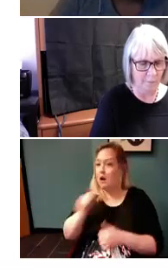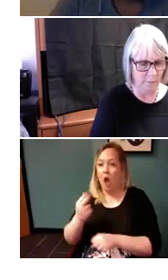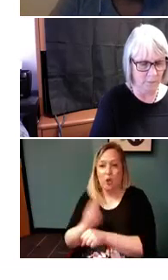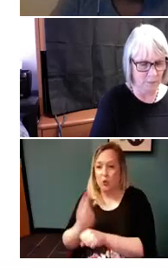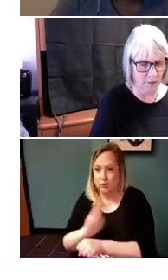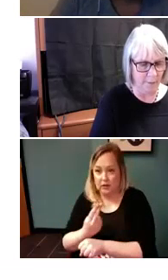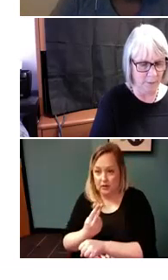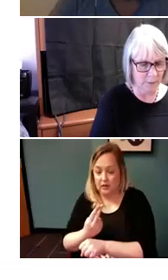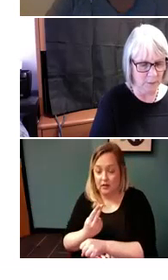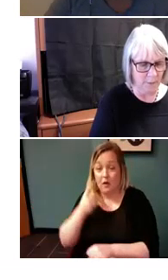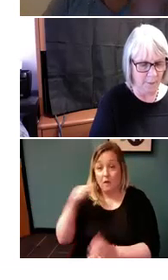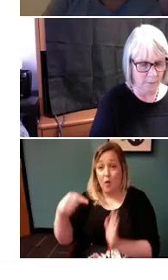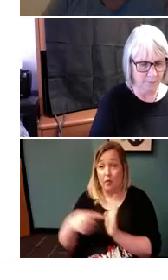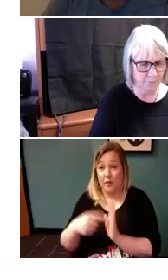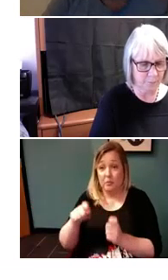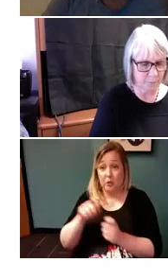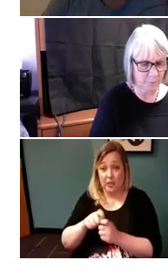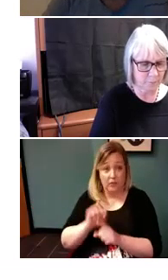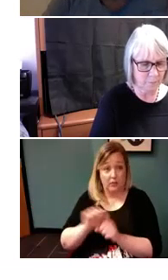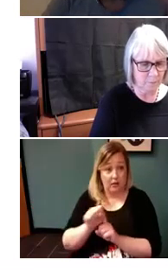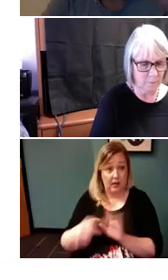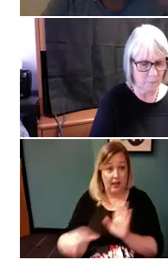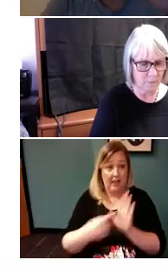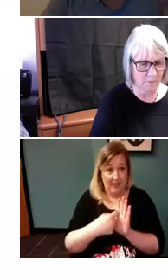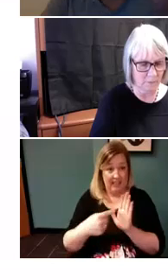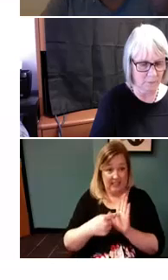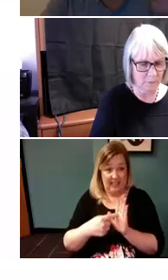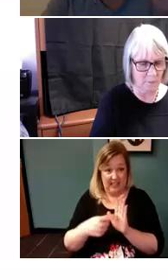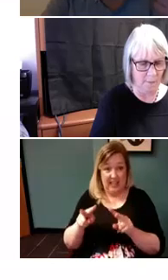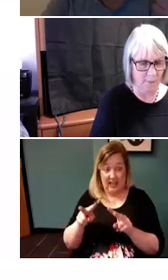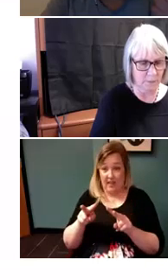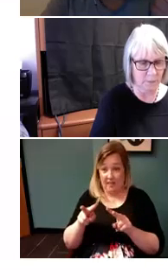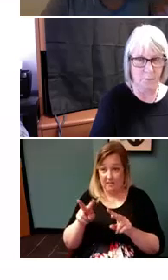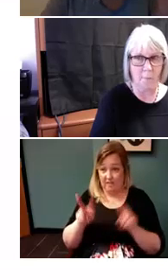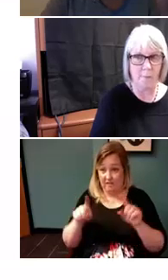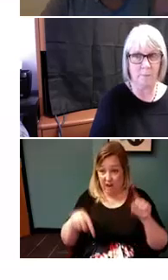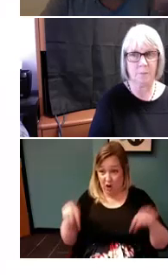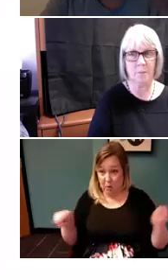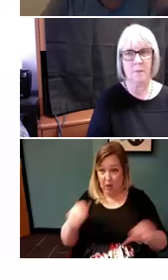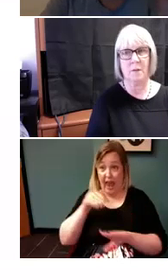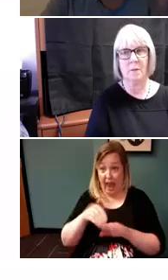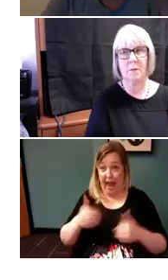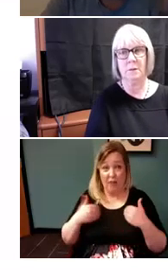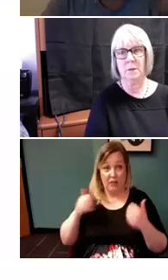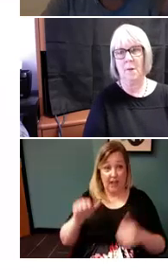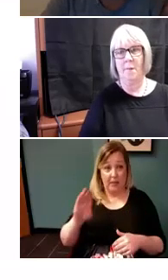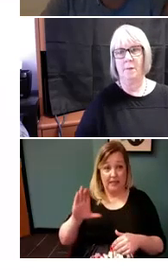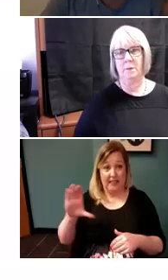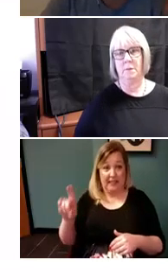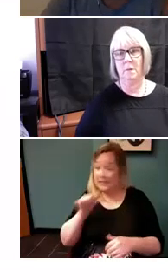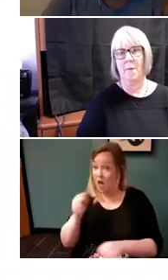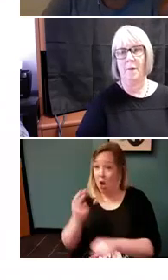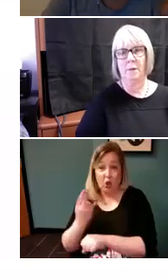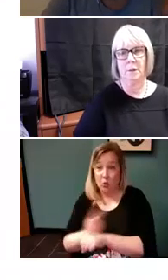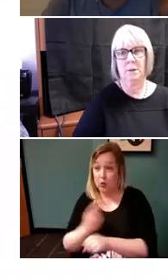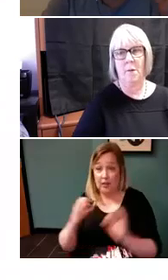scenario, this particular variable at this particular address ABCD is not being used at all. So Java, Python, and MATLAB